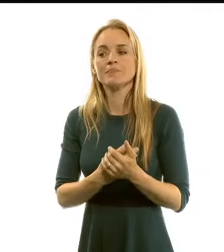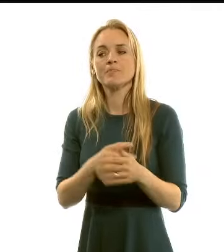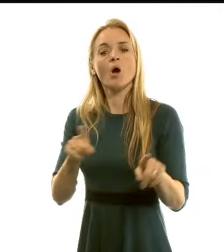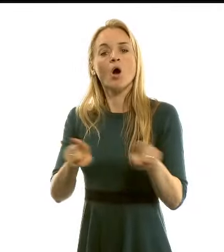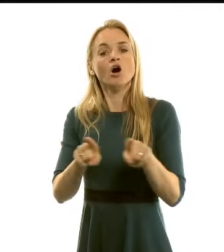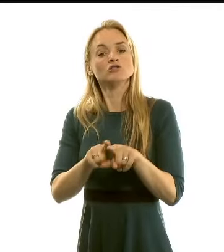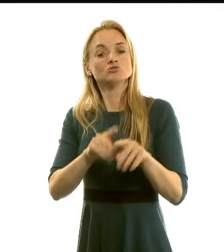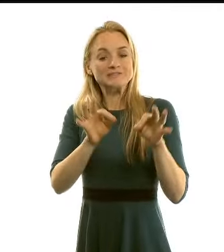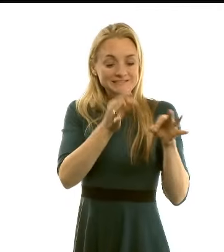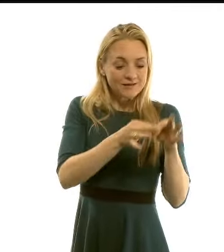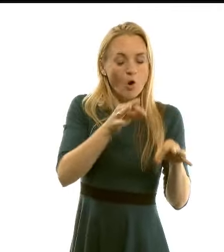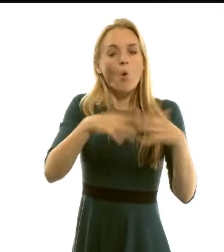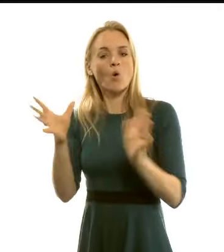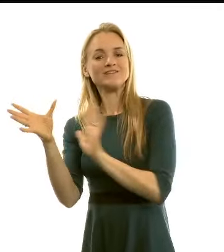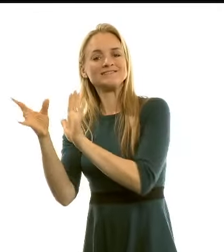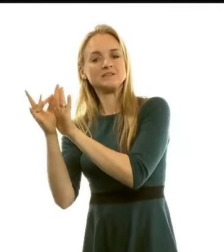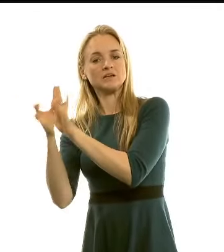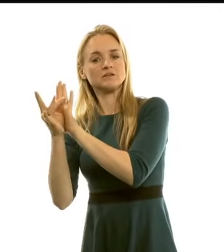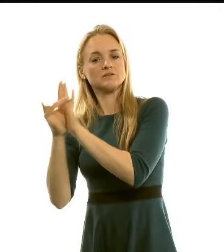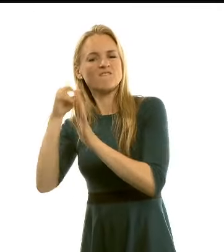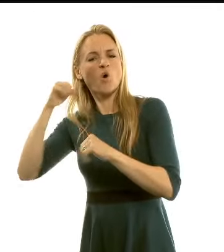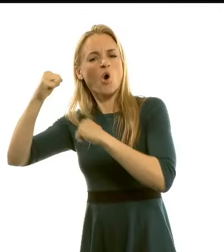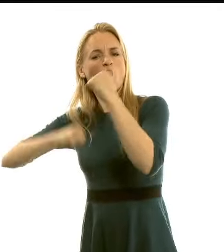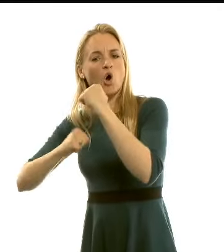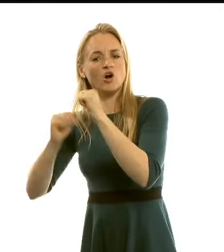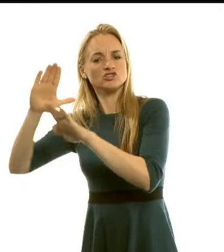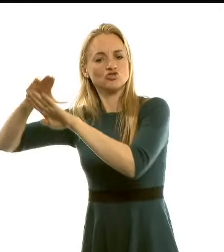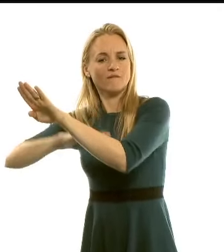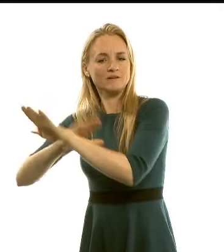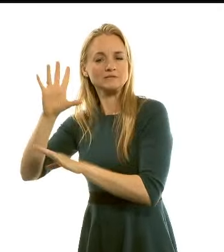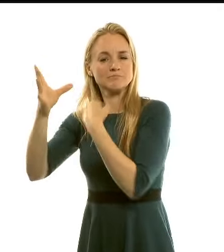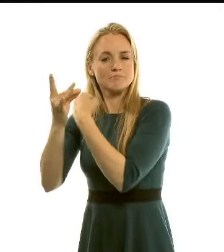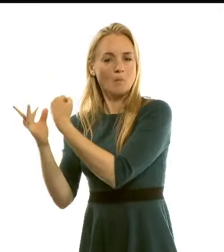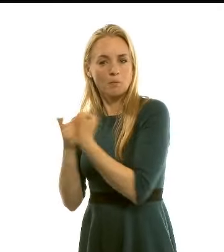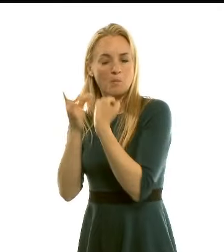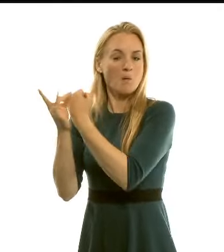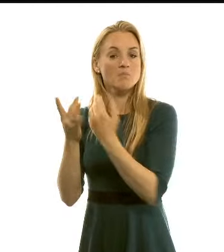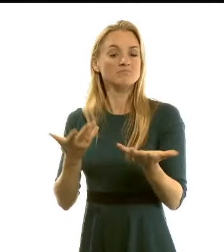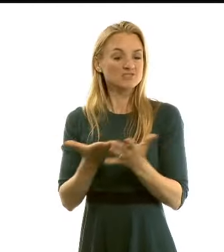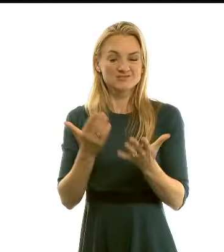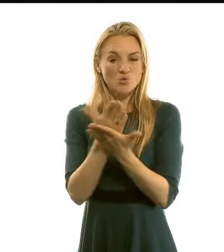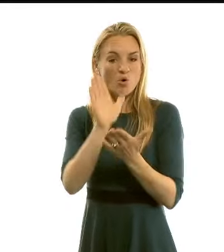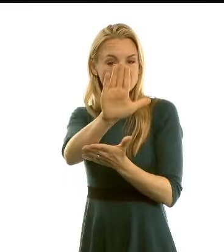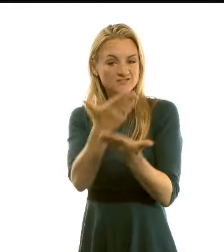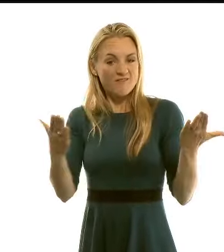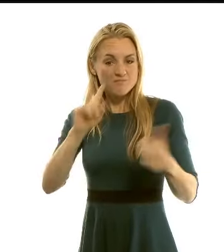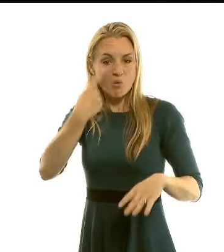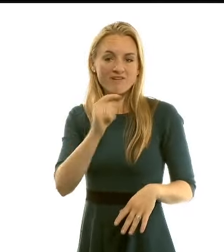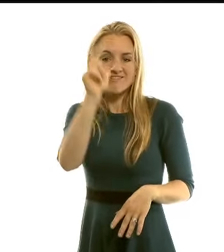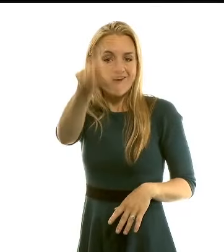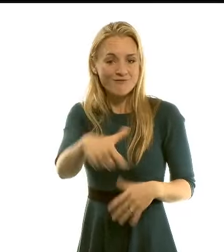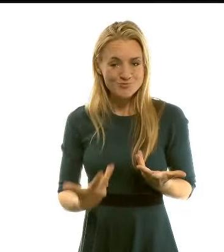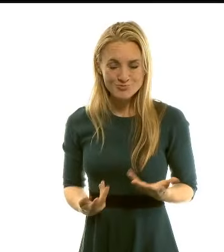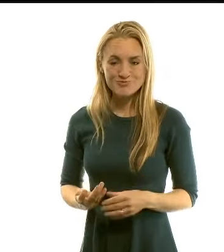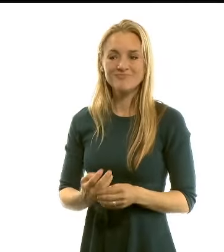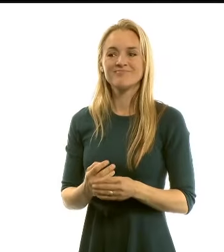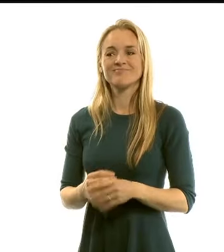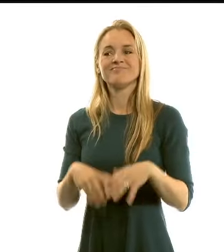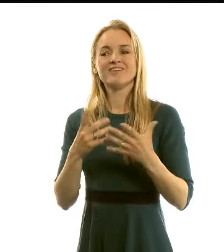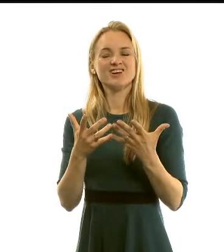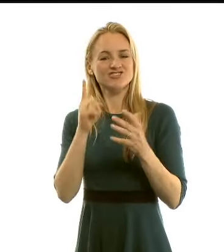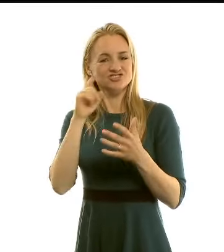life. Using these patches, it's thought that item blandness could vanish in our lifetime. And you can even change your patch designs